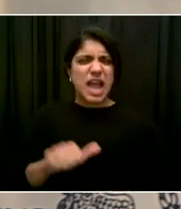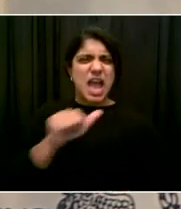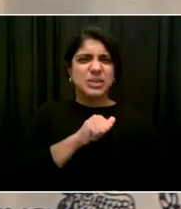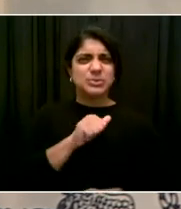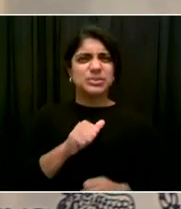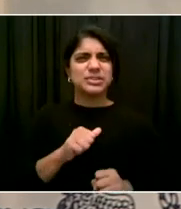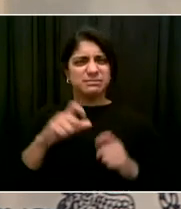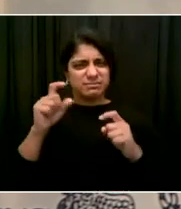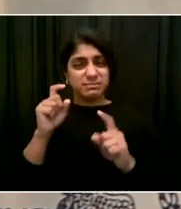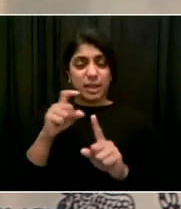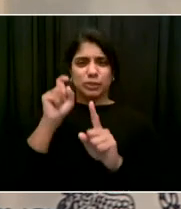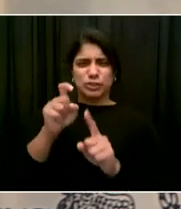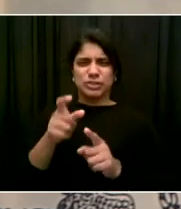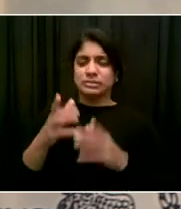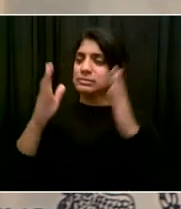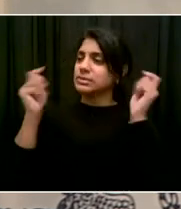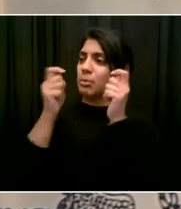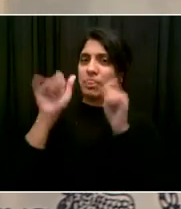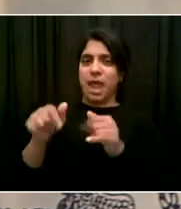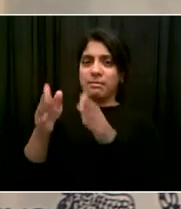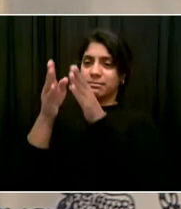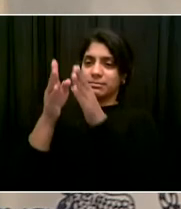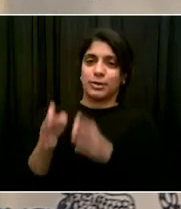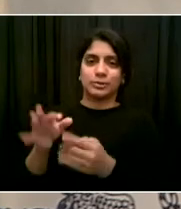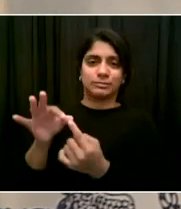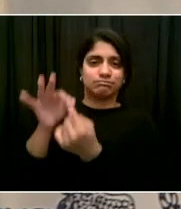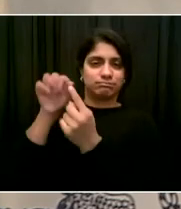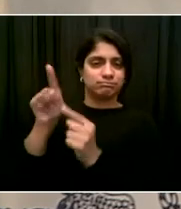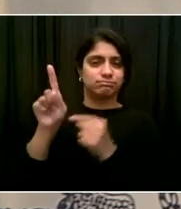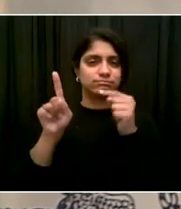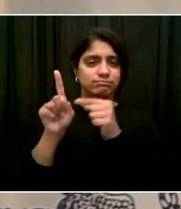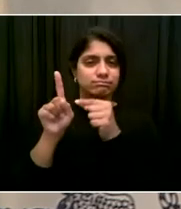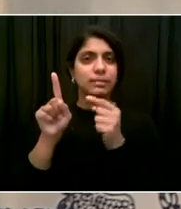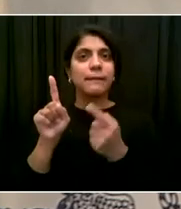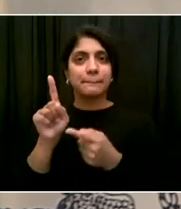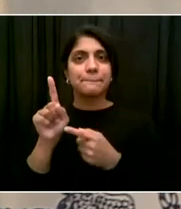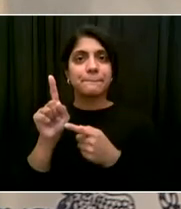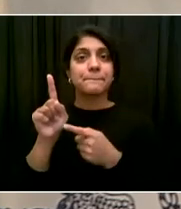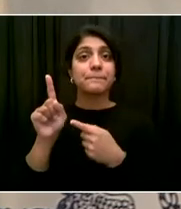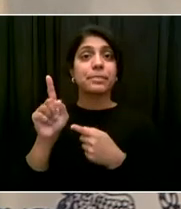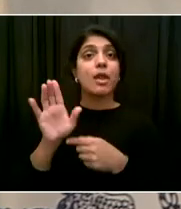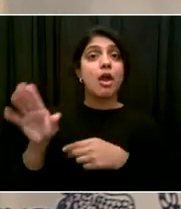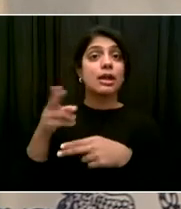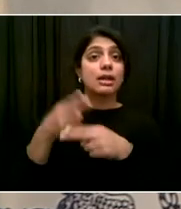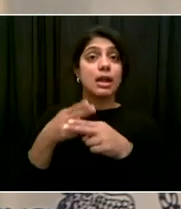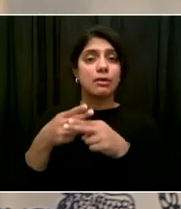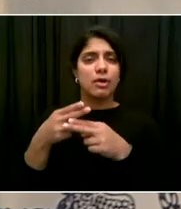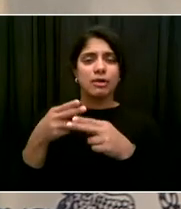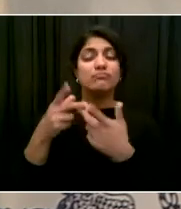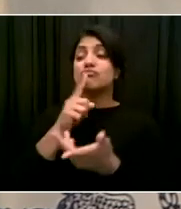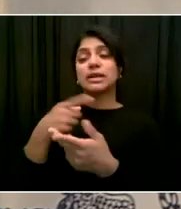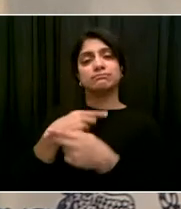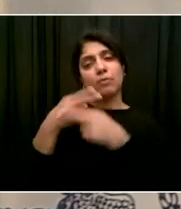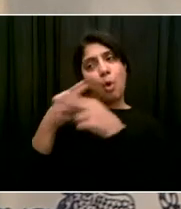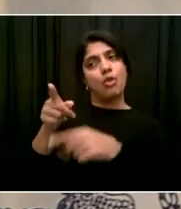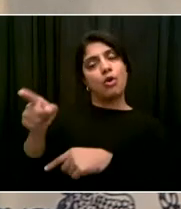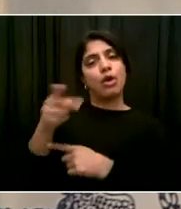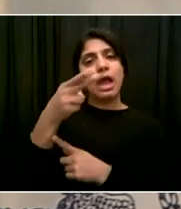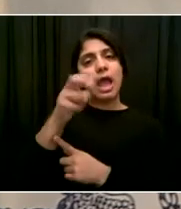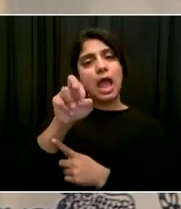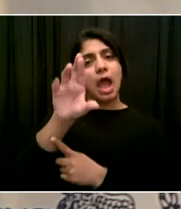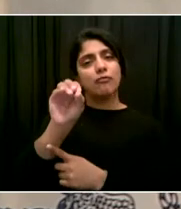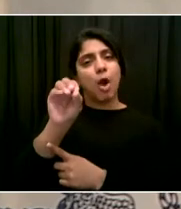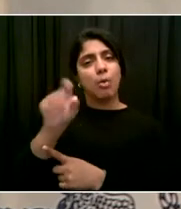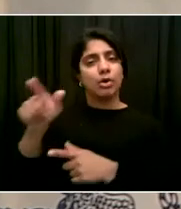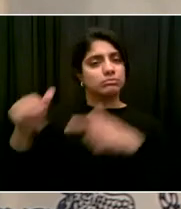who are quintessential New Yorkers. I like to remind us of who we are and how strong we are because of everything we're going through and